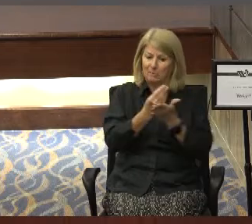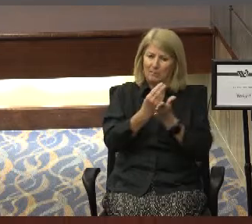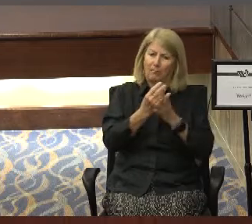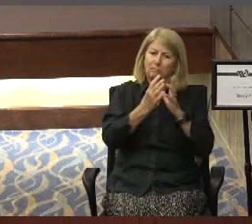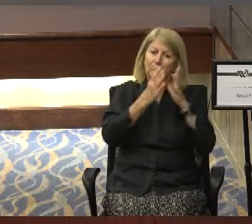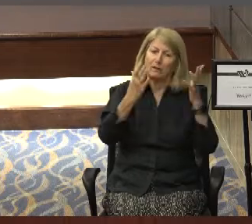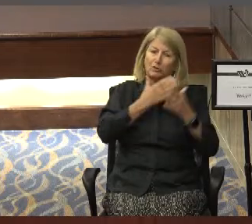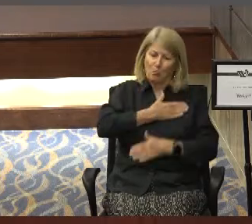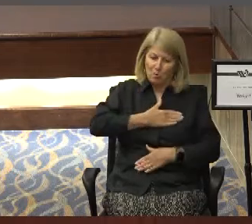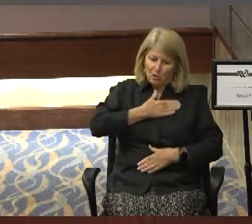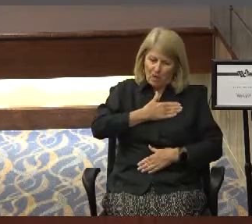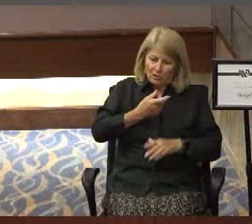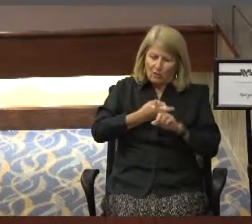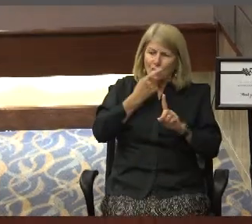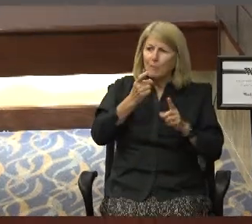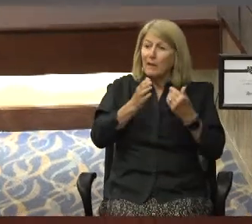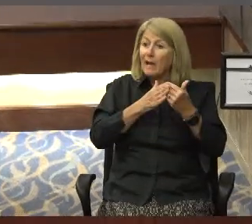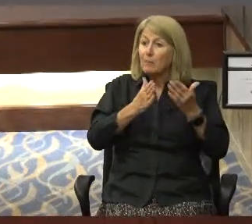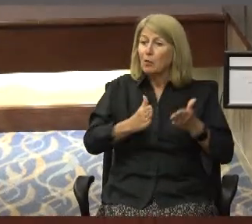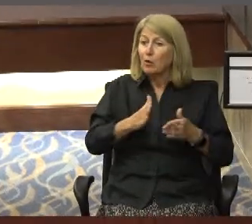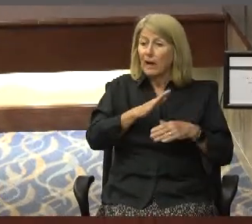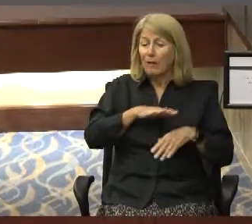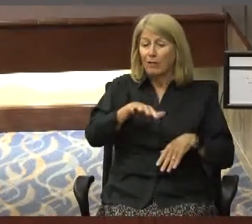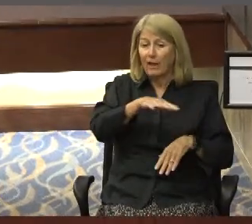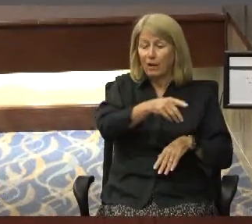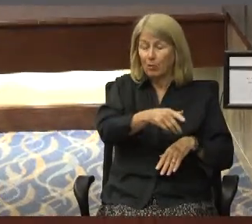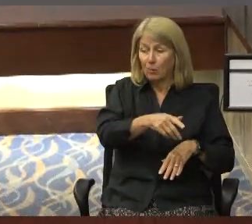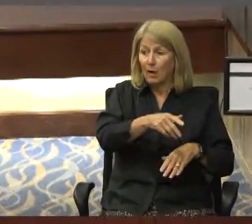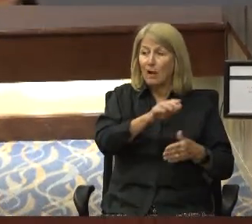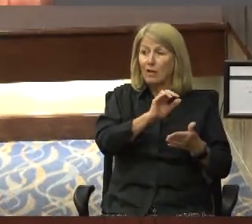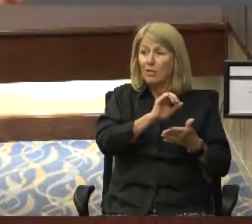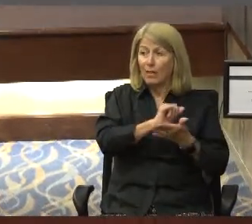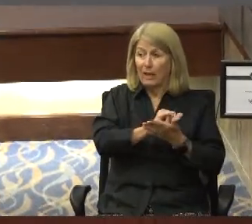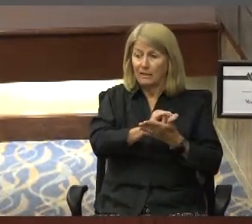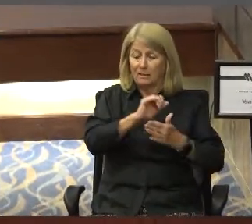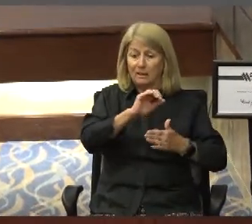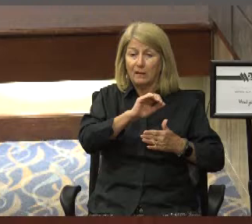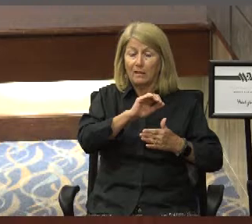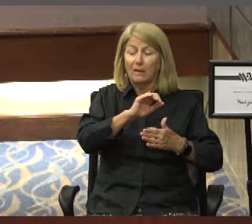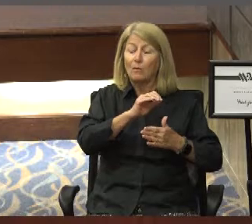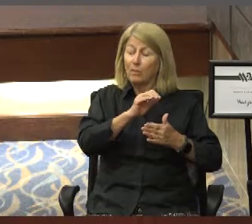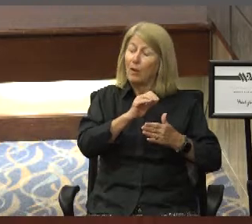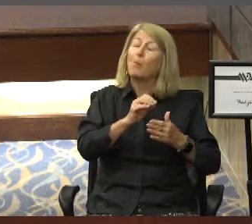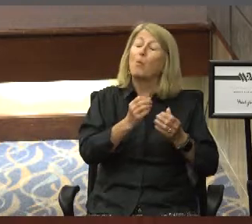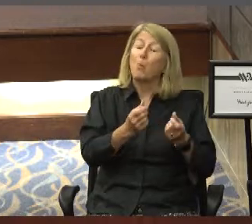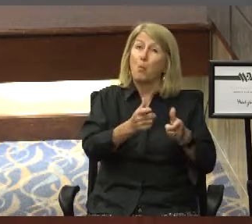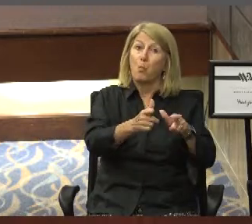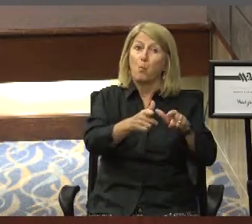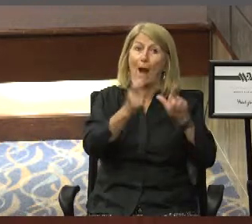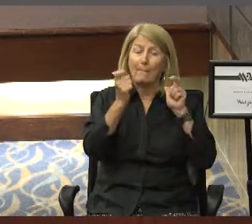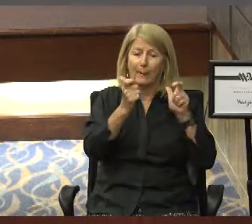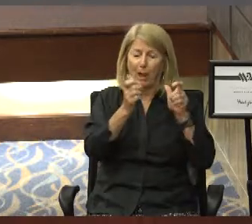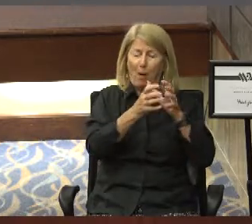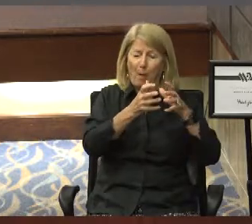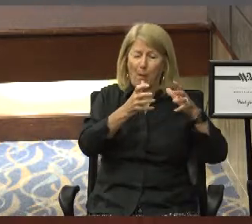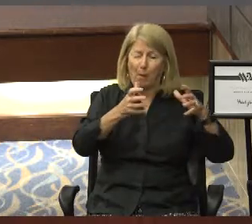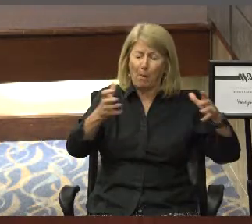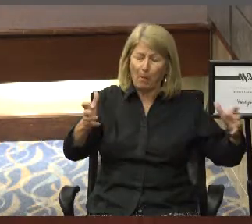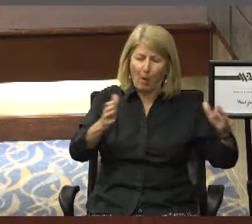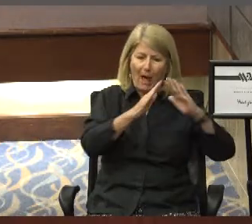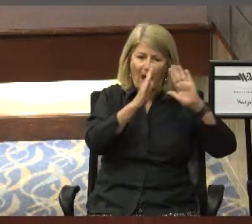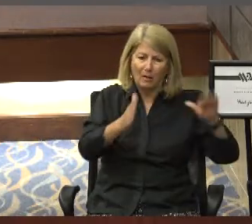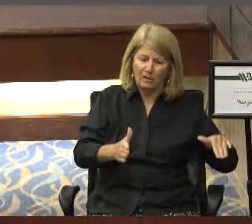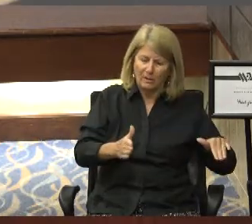appreciation from our neighborhoods out there that are rapidly growing and need the infrastructure. So all good